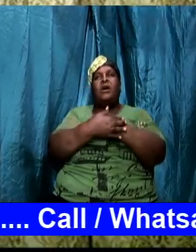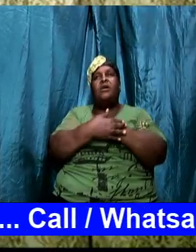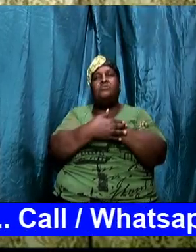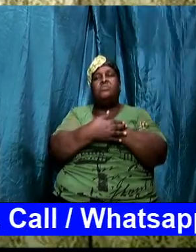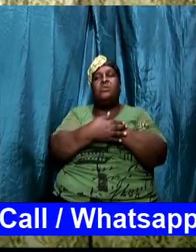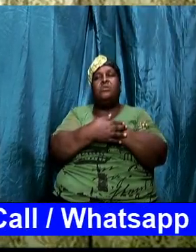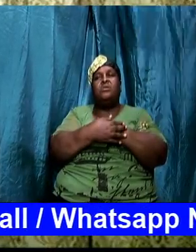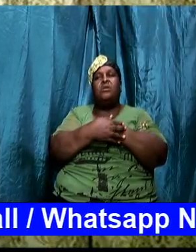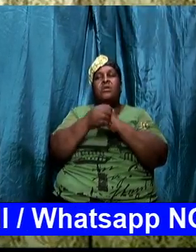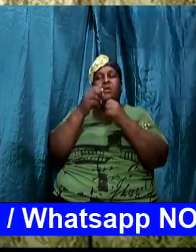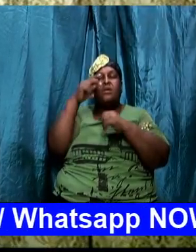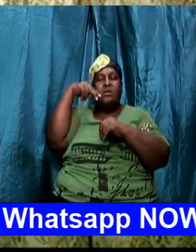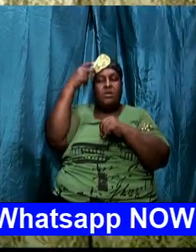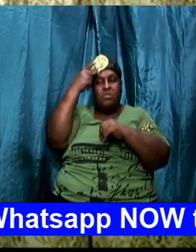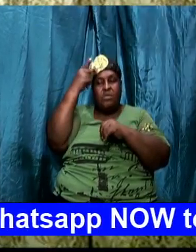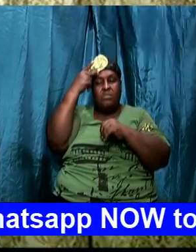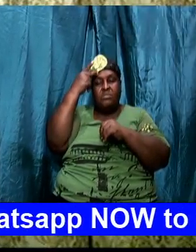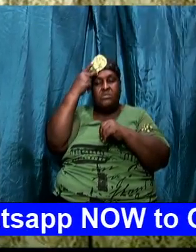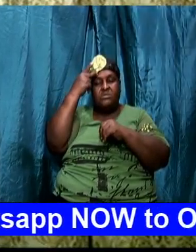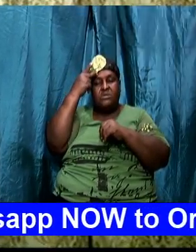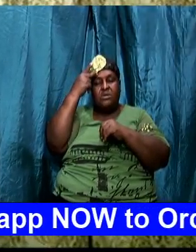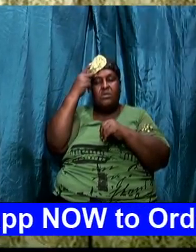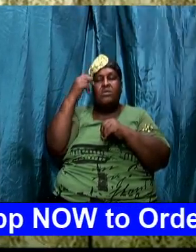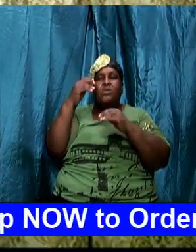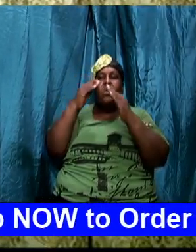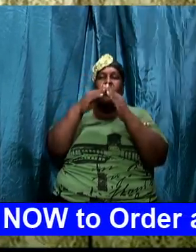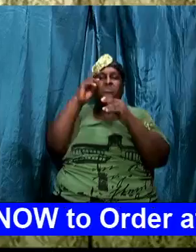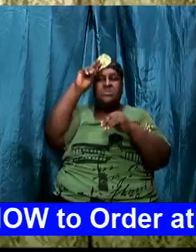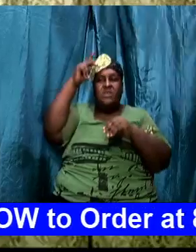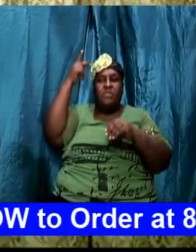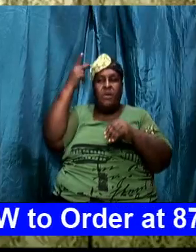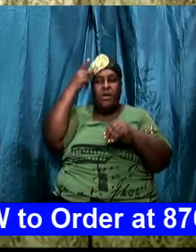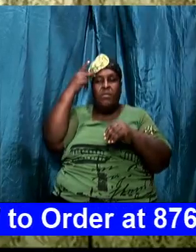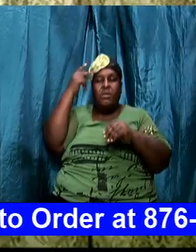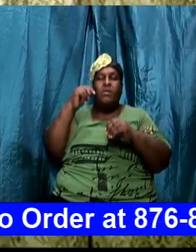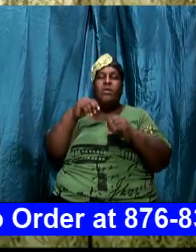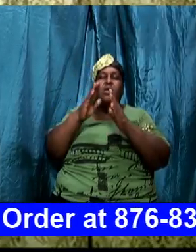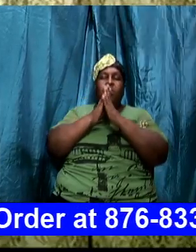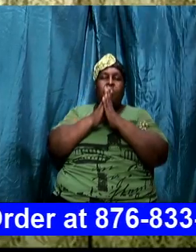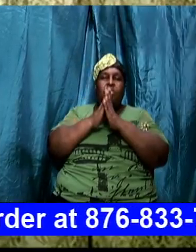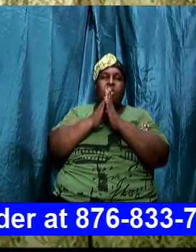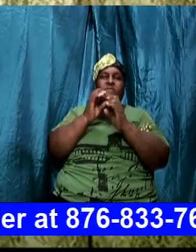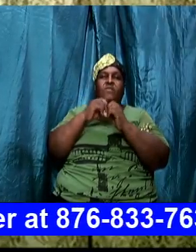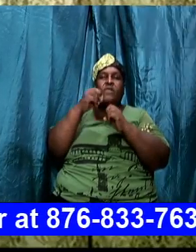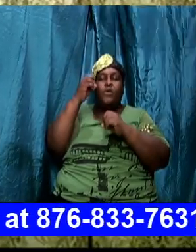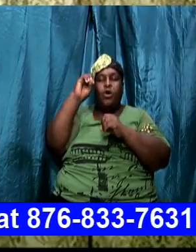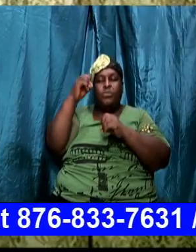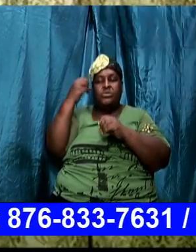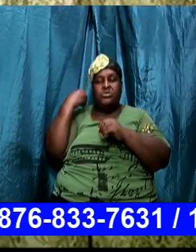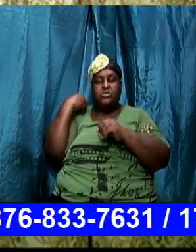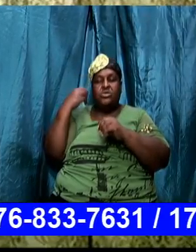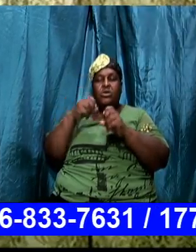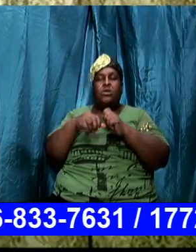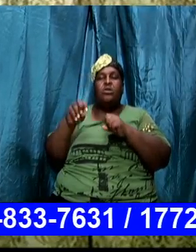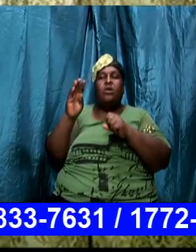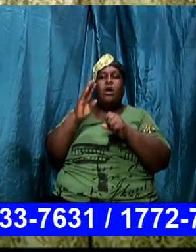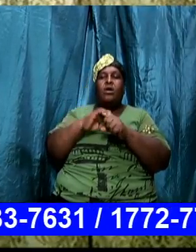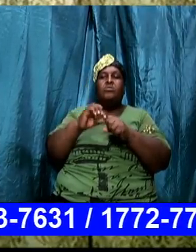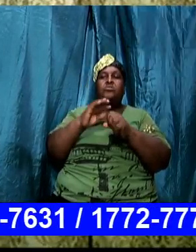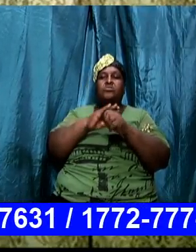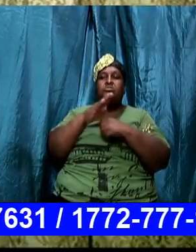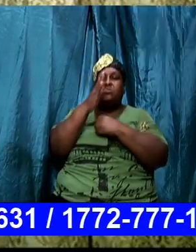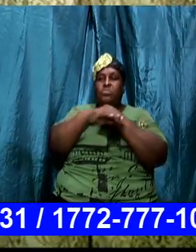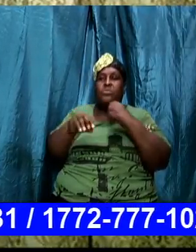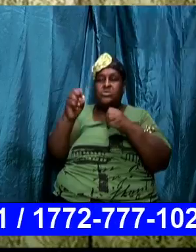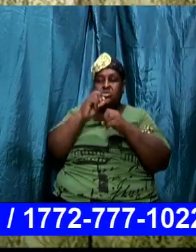minister, his cabinet ministers. I pray for the leader of the opposition, my God, and those that shadow the opposition p-